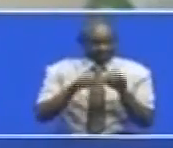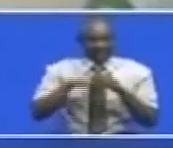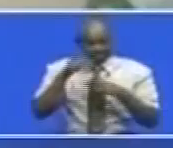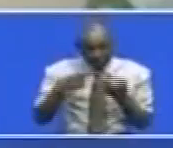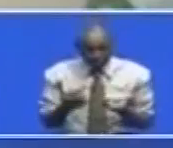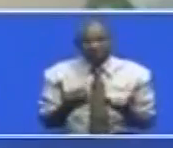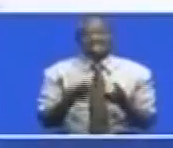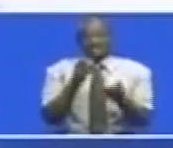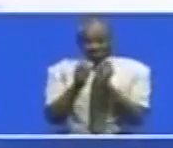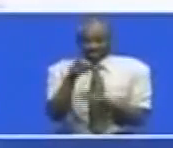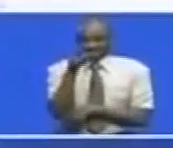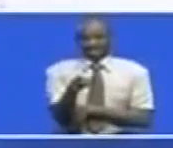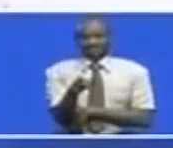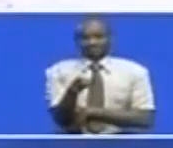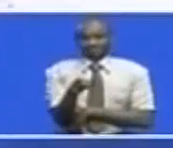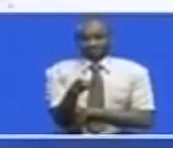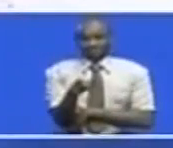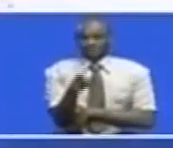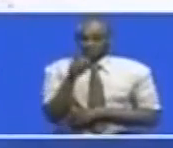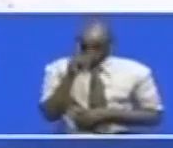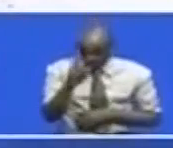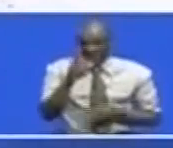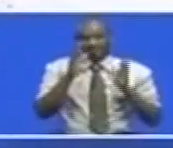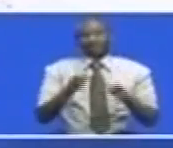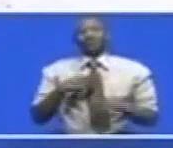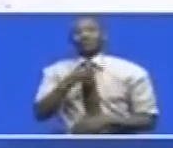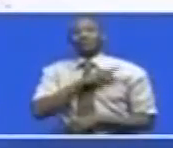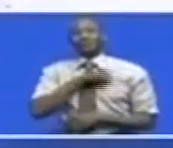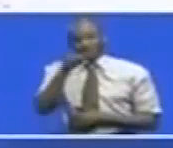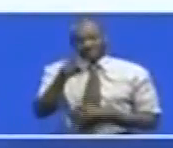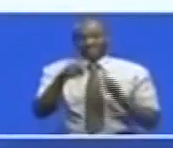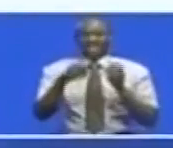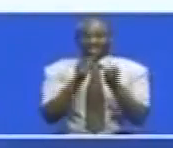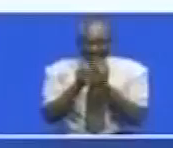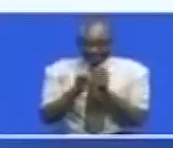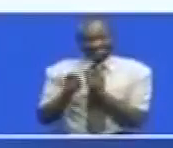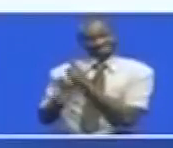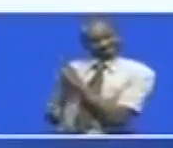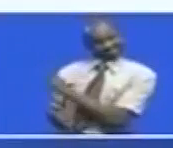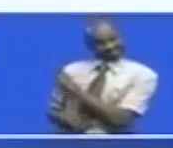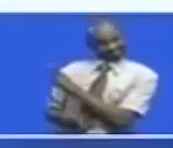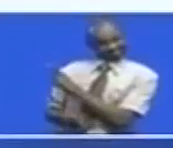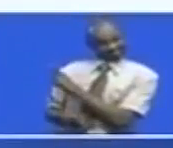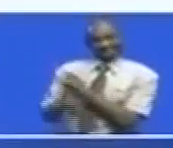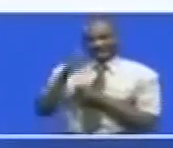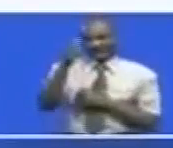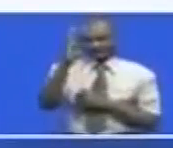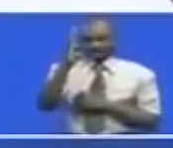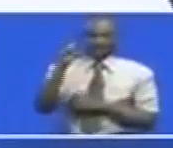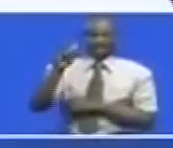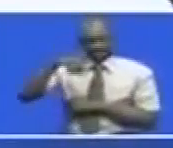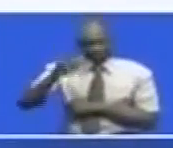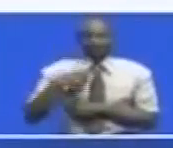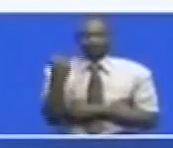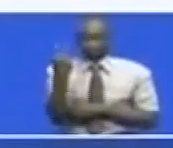do with SMS that we send out. One of the beneficiaries of this short message platform is Abi Njeri, a mother